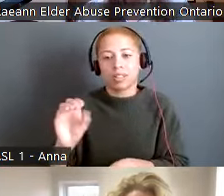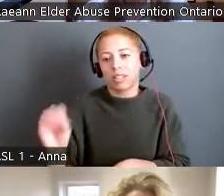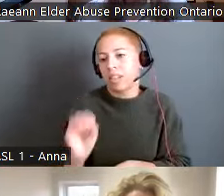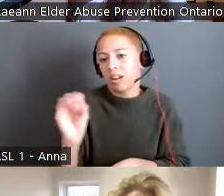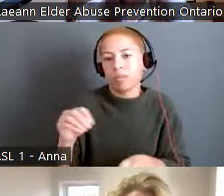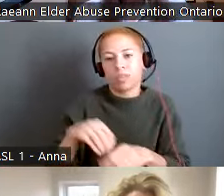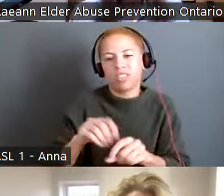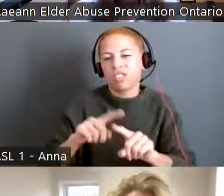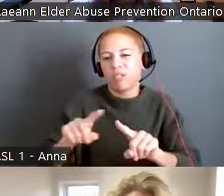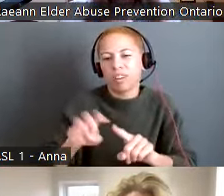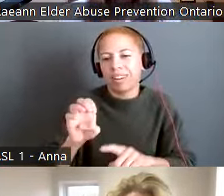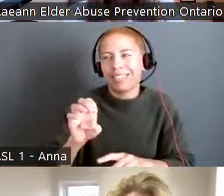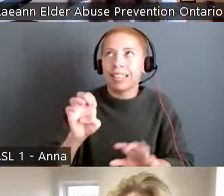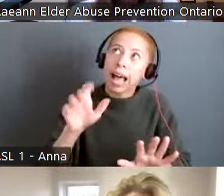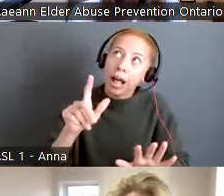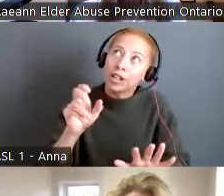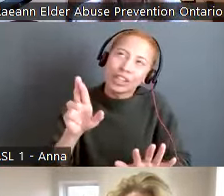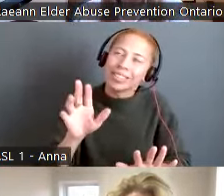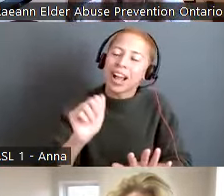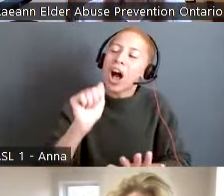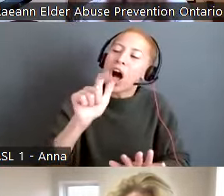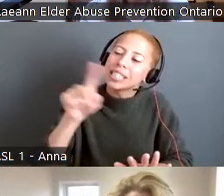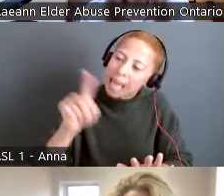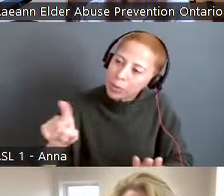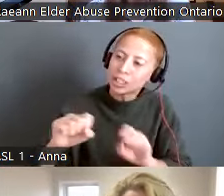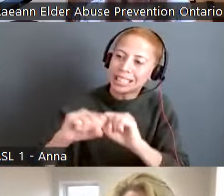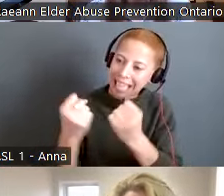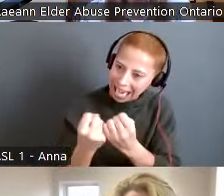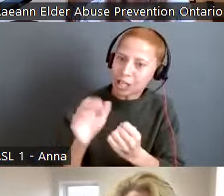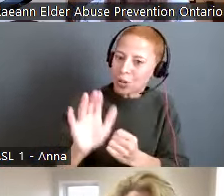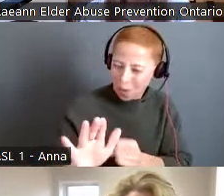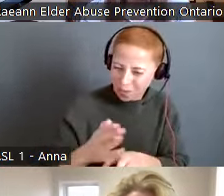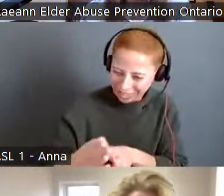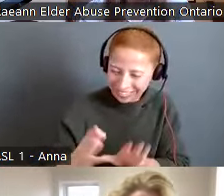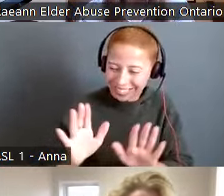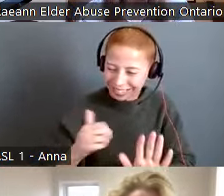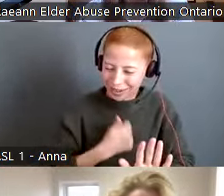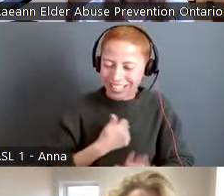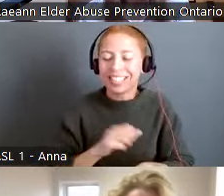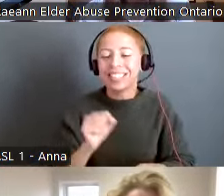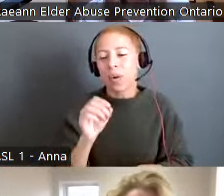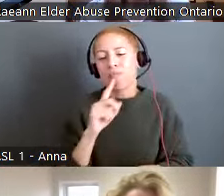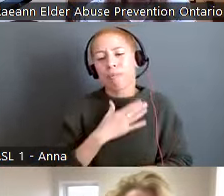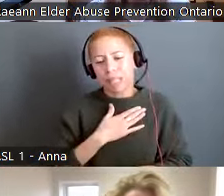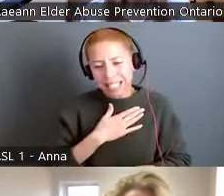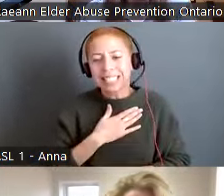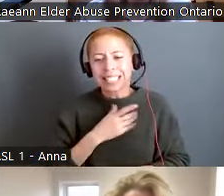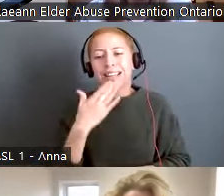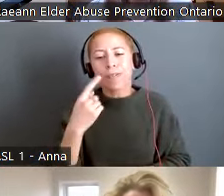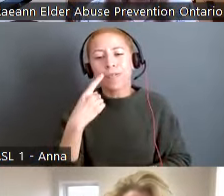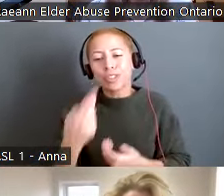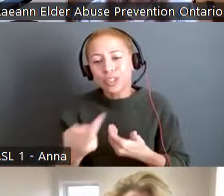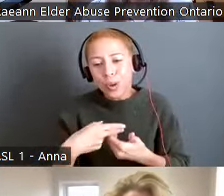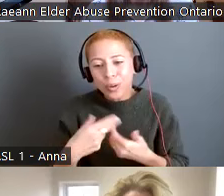abuse. I keep saying elder abuse. Alzheimer societies. I apologize, Kathy. So we are so pleased that she's able to join